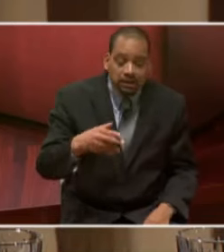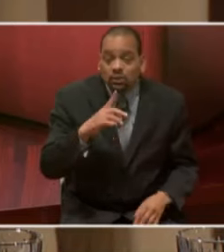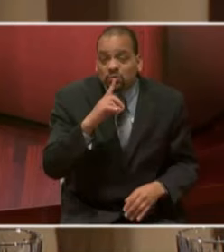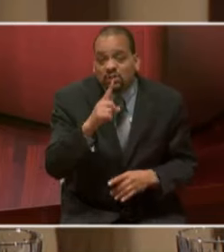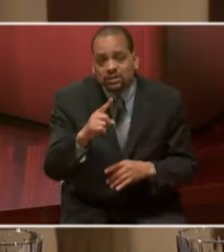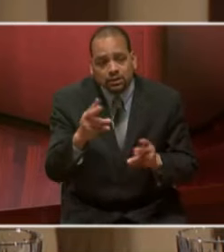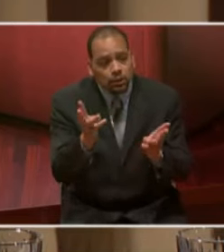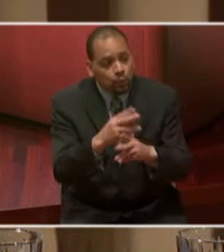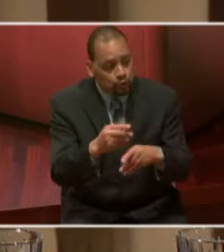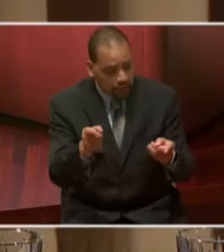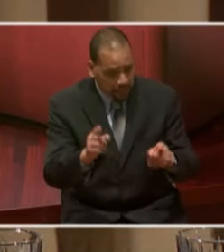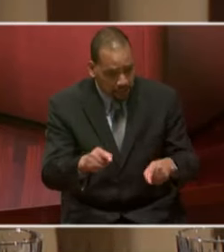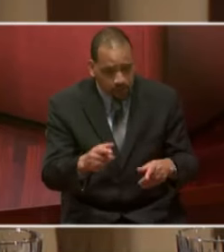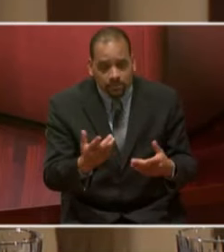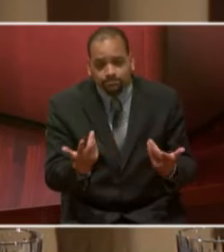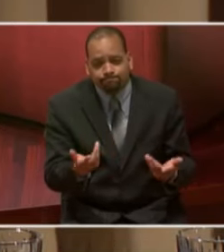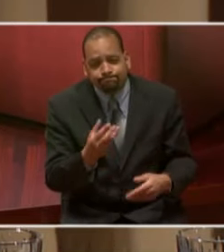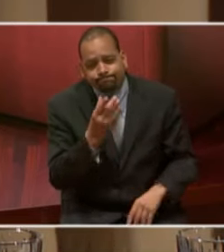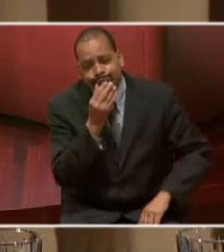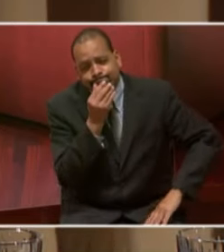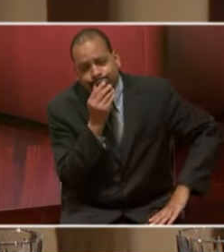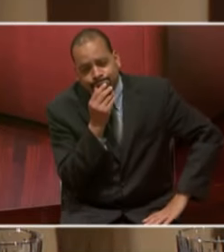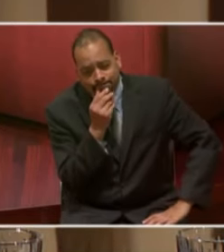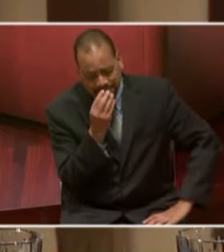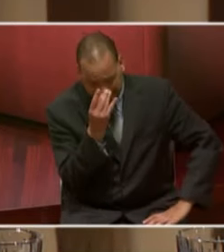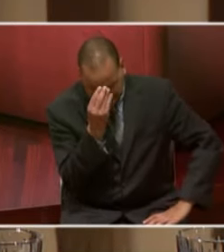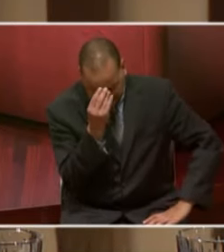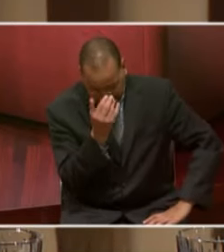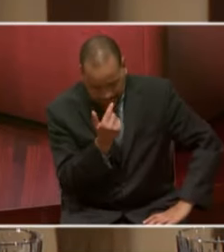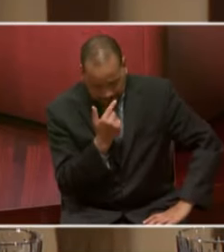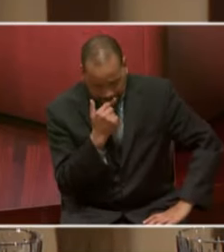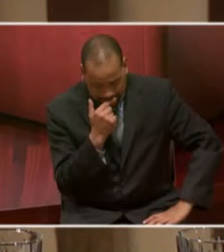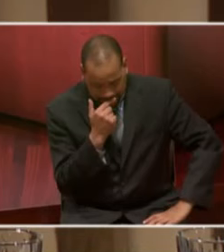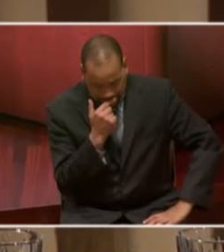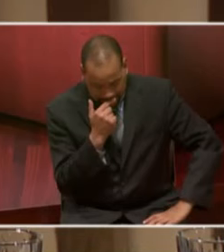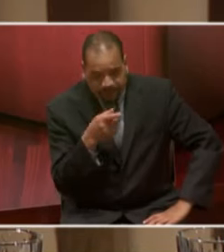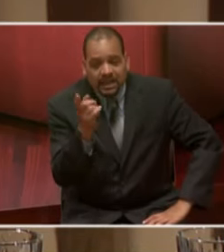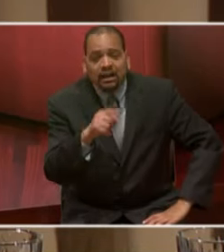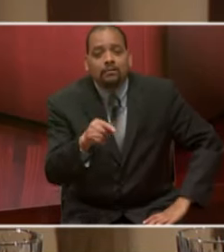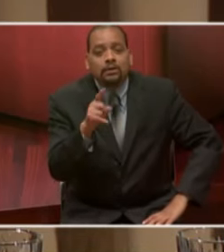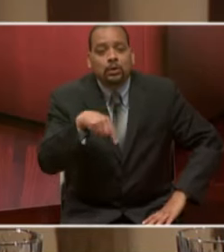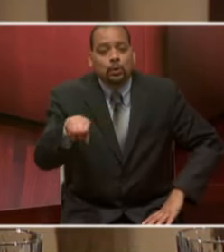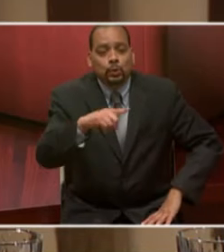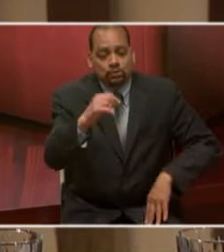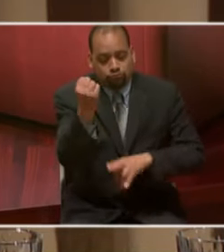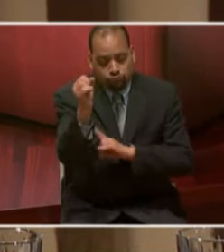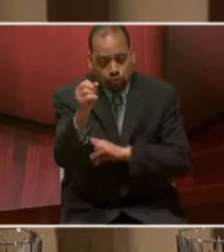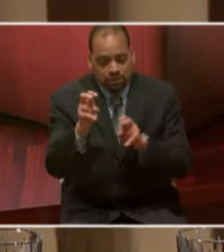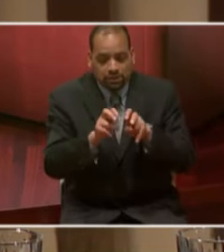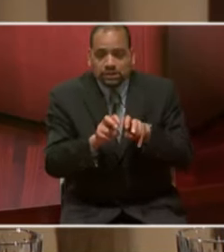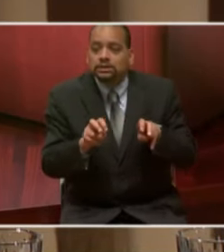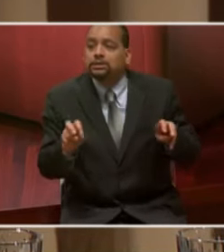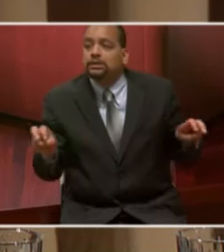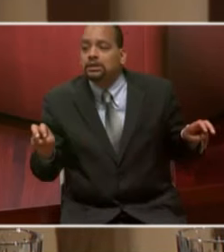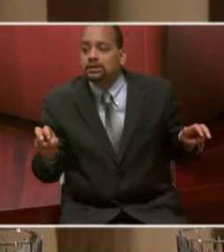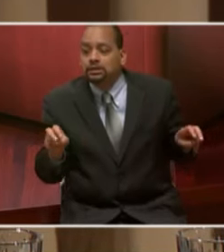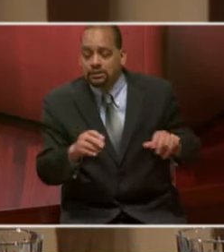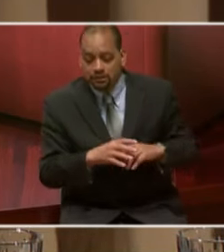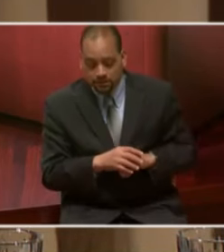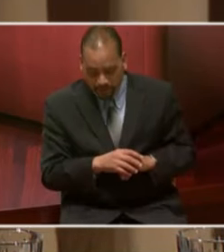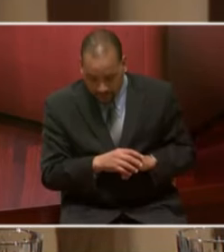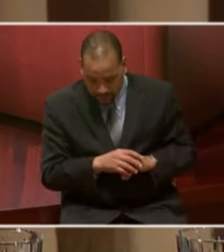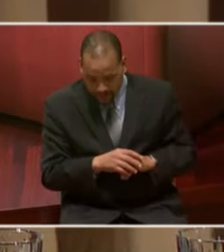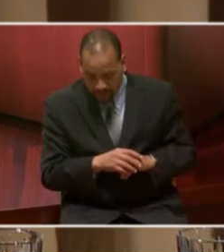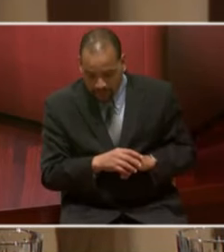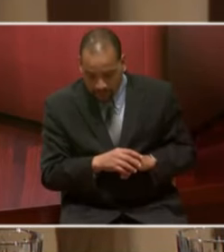and the jury dismissed the charges against him. My seatmate, a young white gentleman, the two of us tried to enter